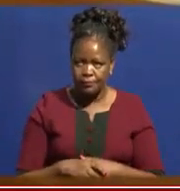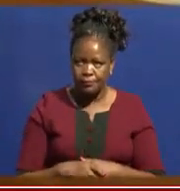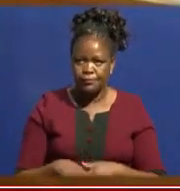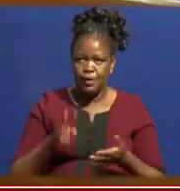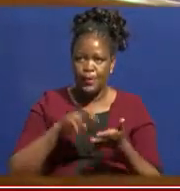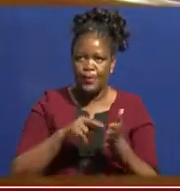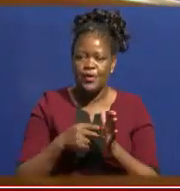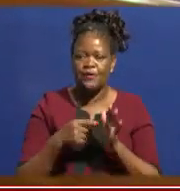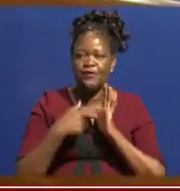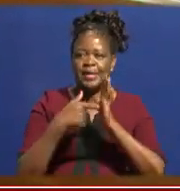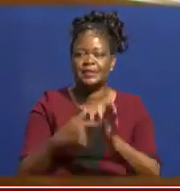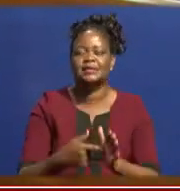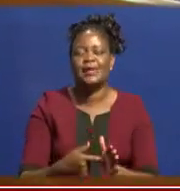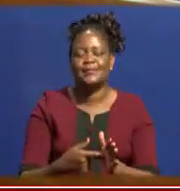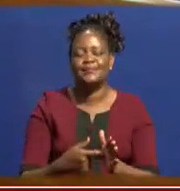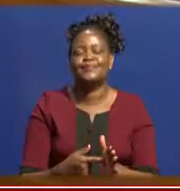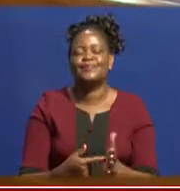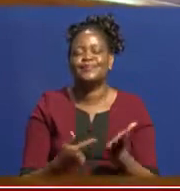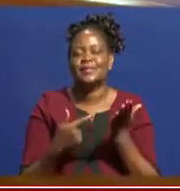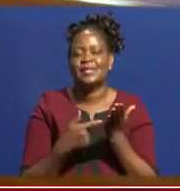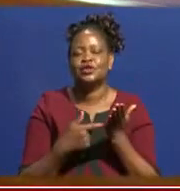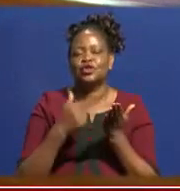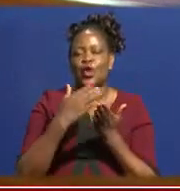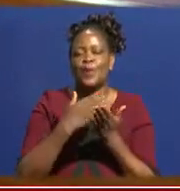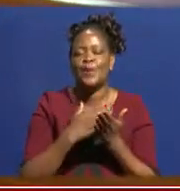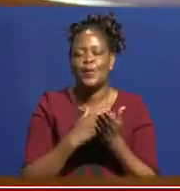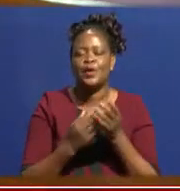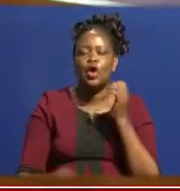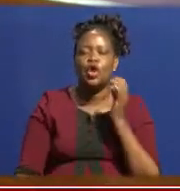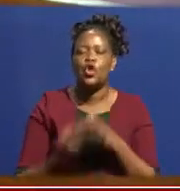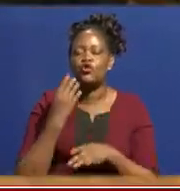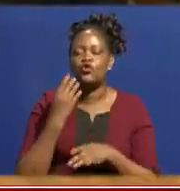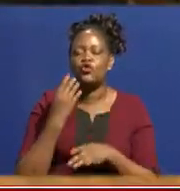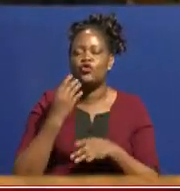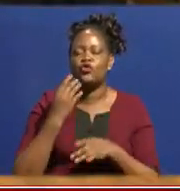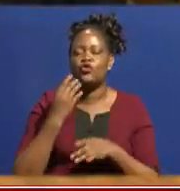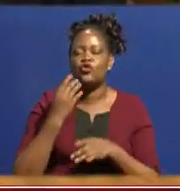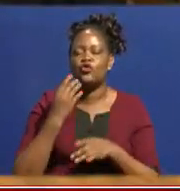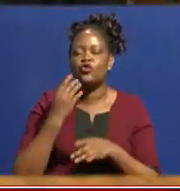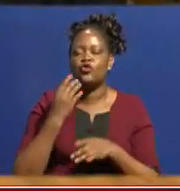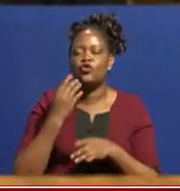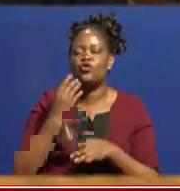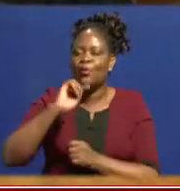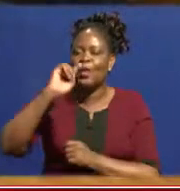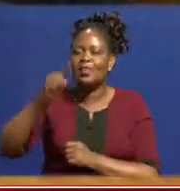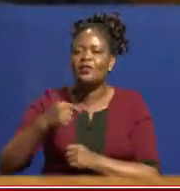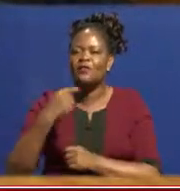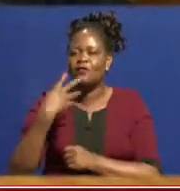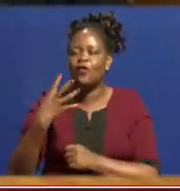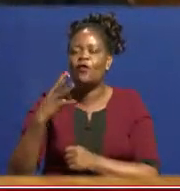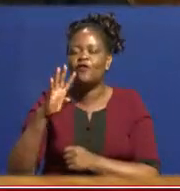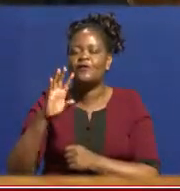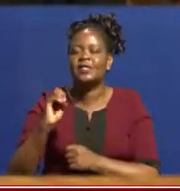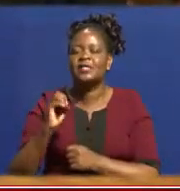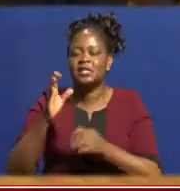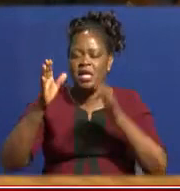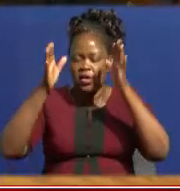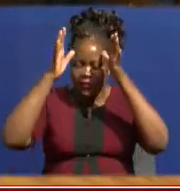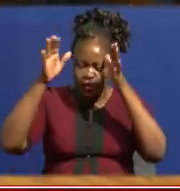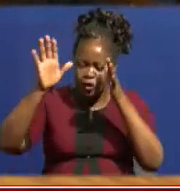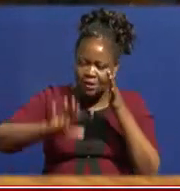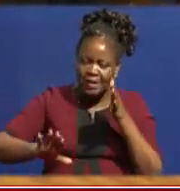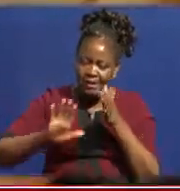Projects such as the Jitume Digital Program, launch of Wi-Fi hotspots, and at least 150 innovation